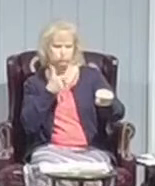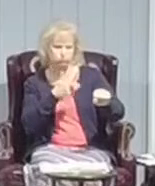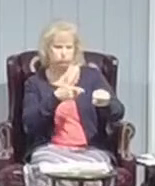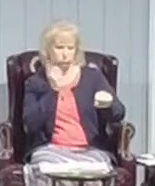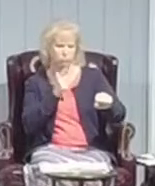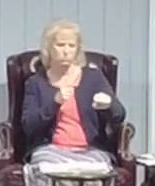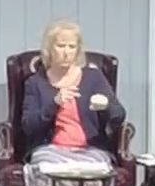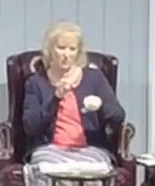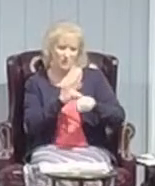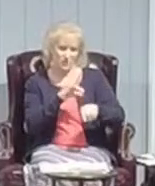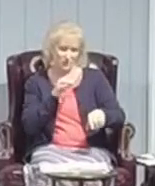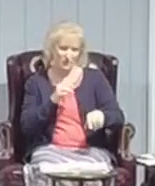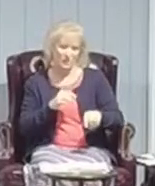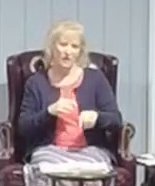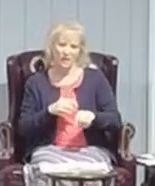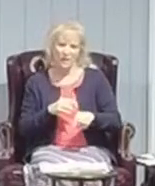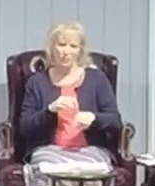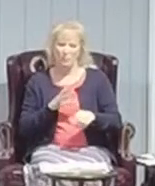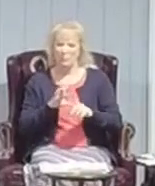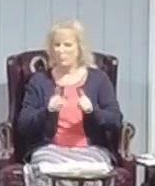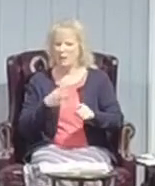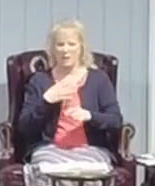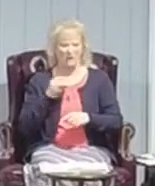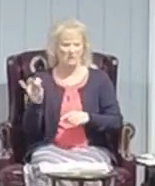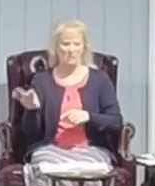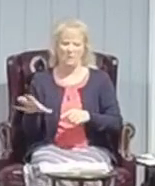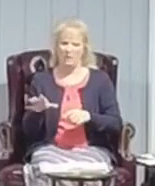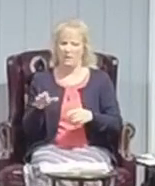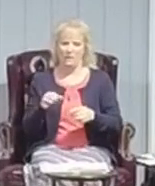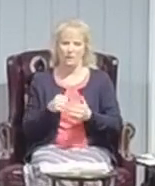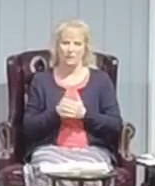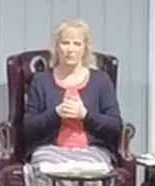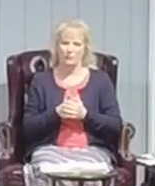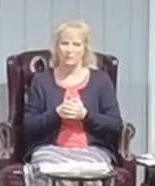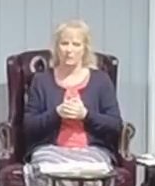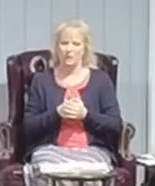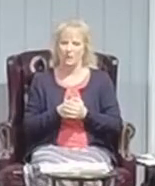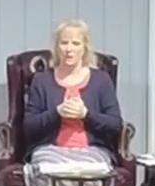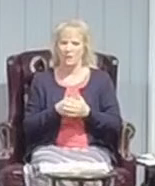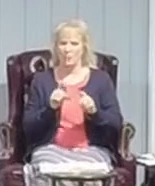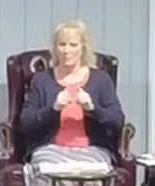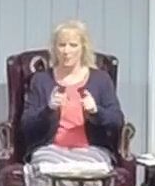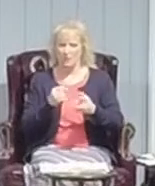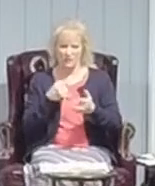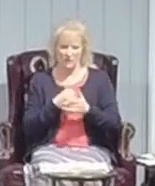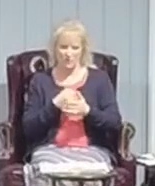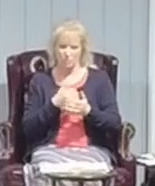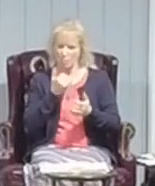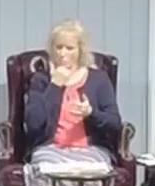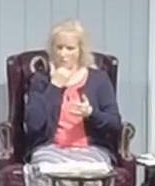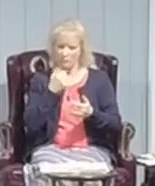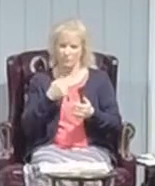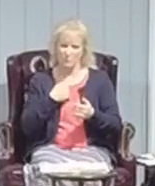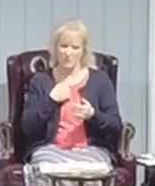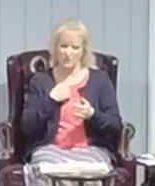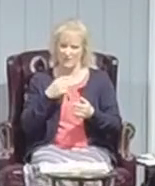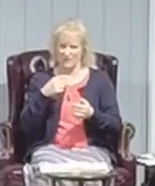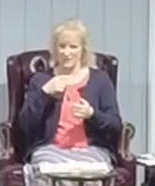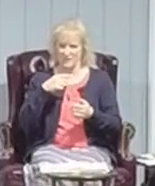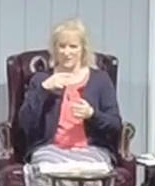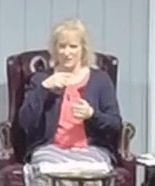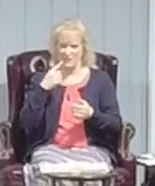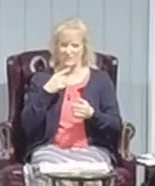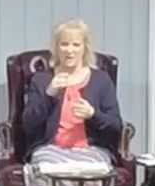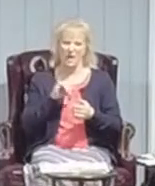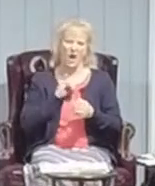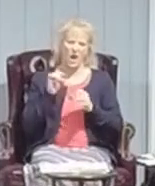like watermelon, you know? And some of you like it. But it would be wrong for me to say I despise it. The word that's used here,